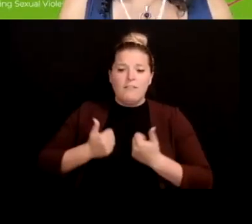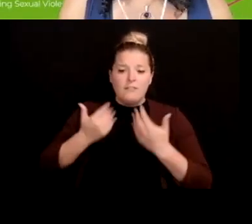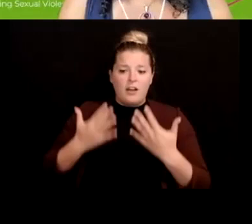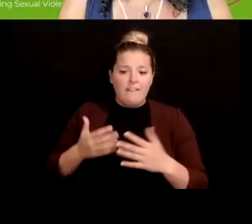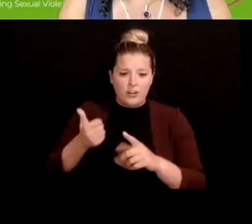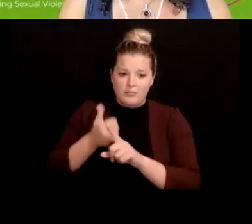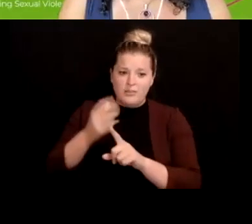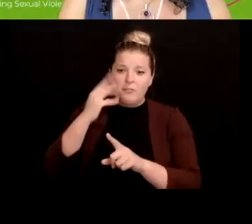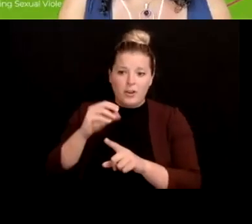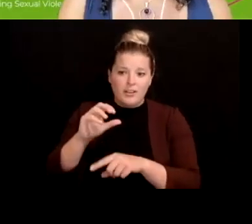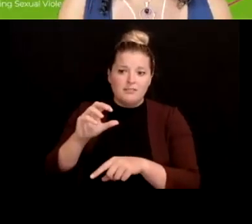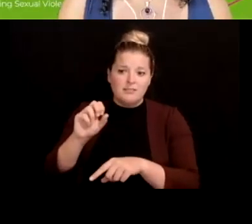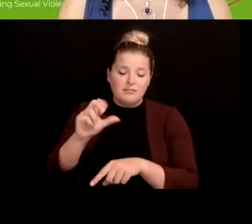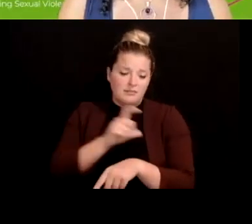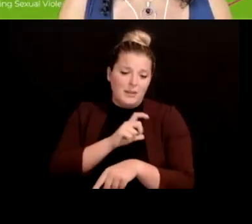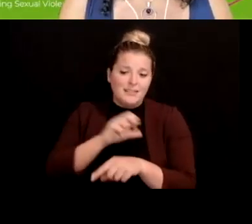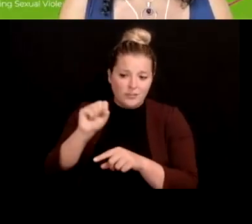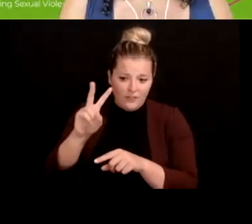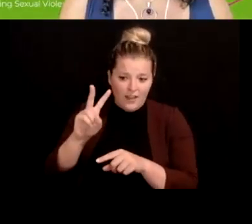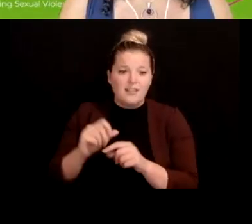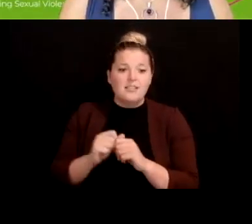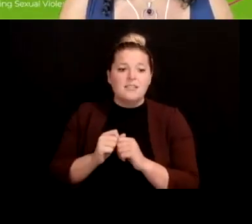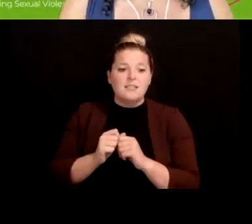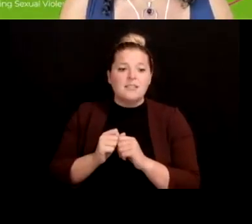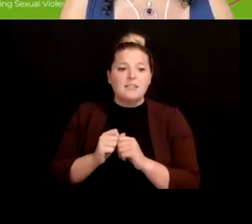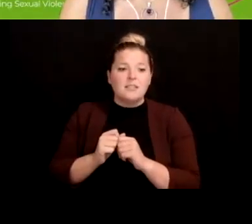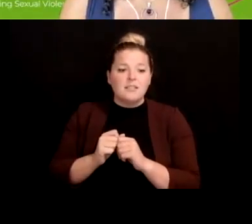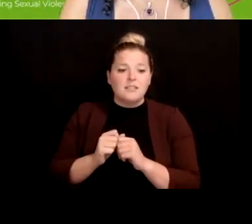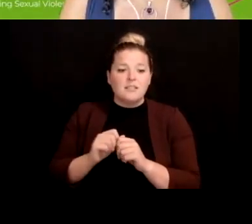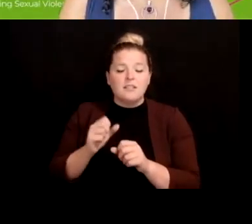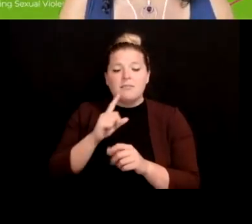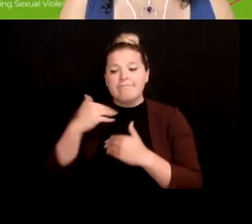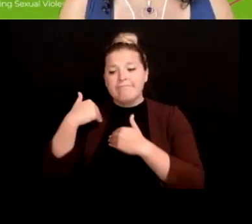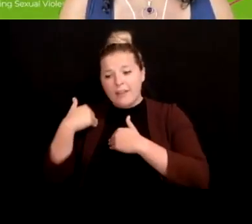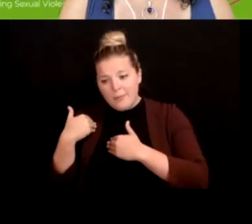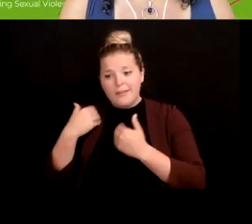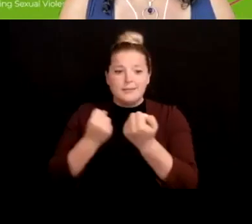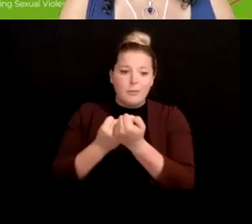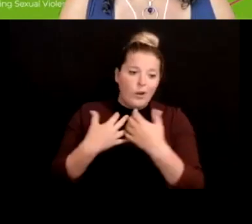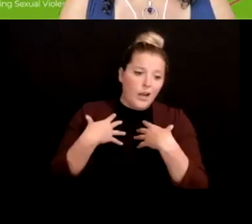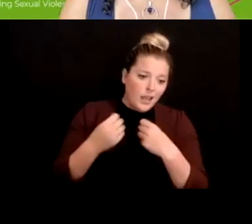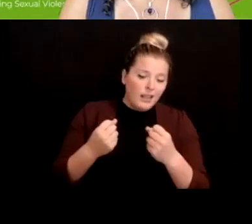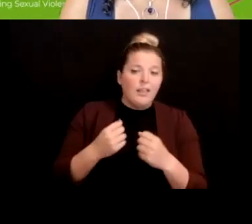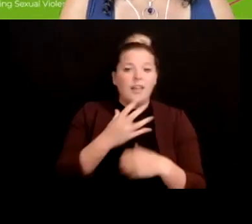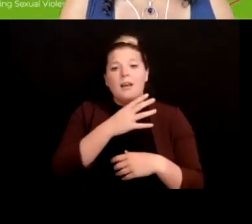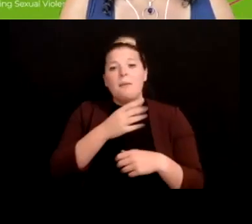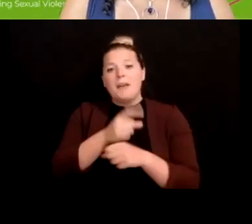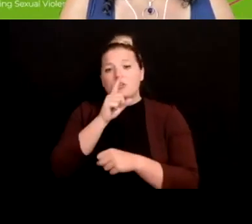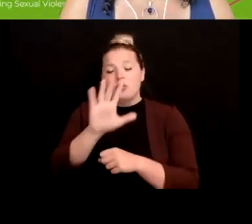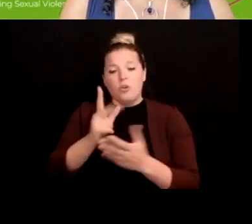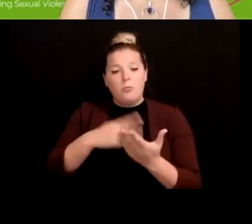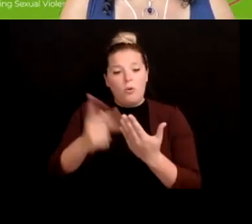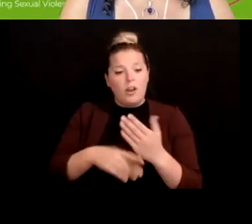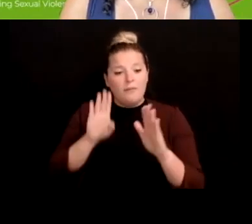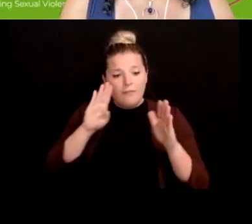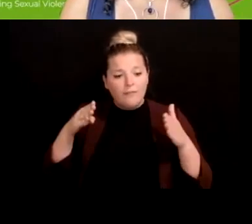them back to the police for accountability, support, or healing, making sure that you are focused on prevention and detection